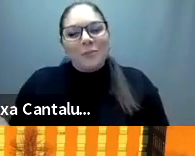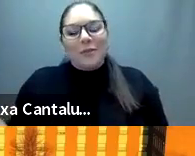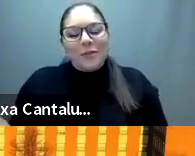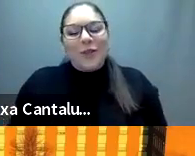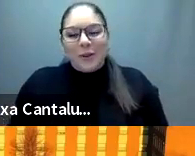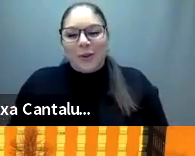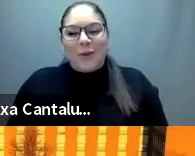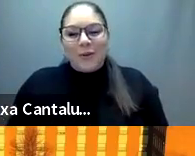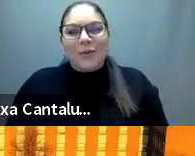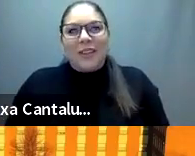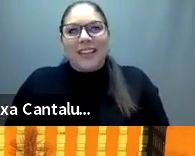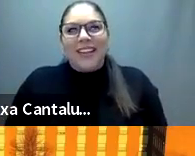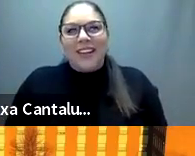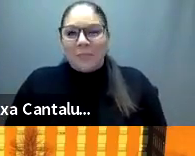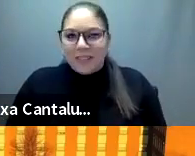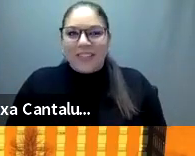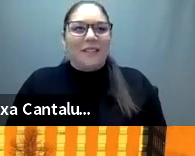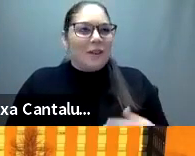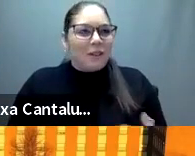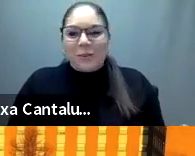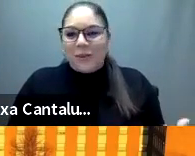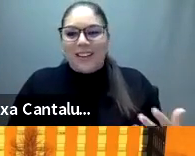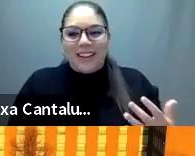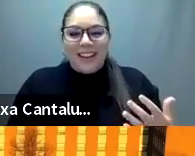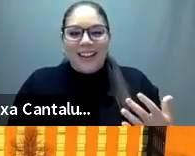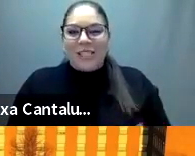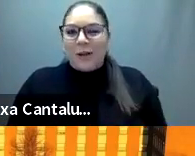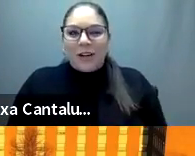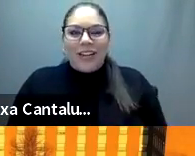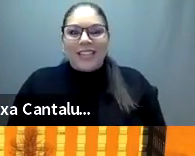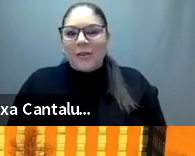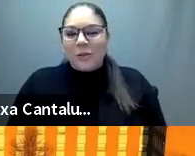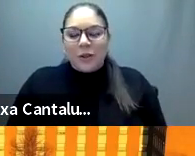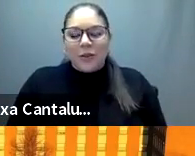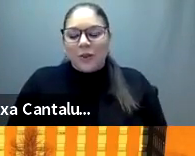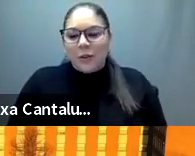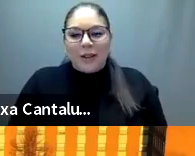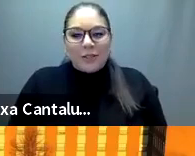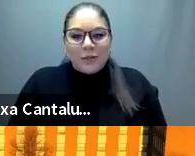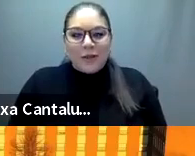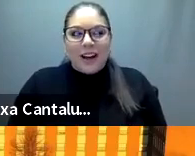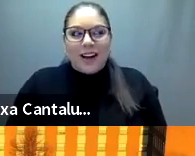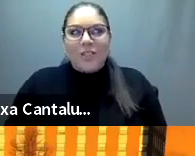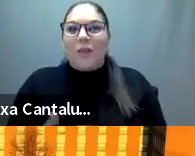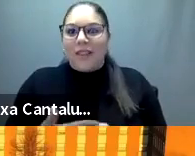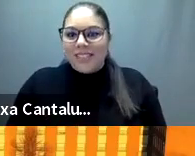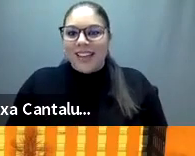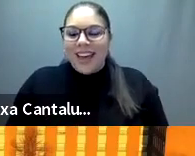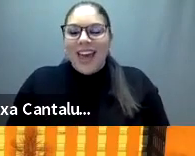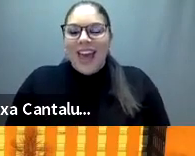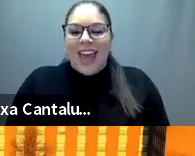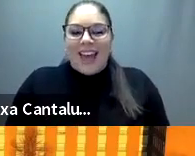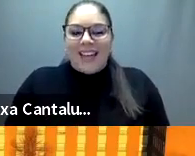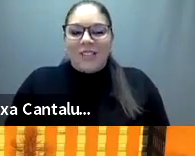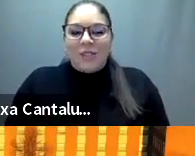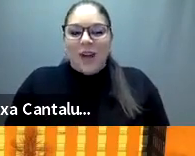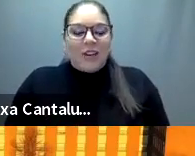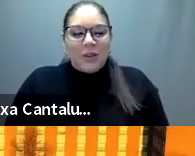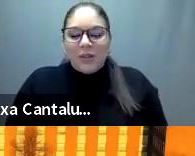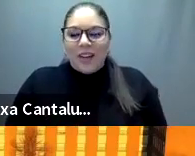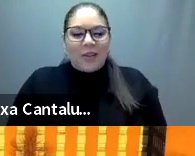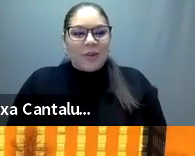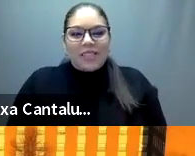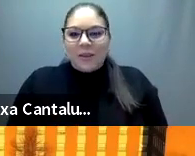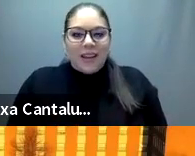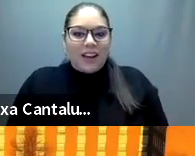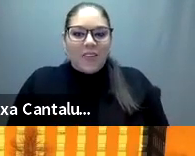it was really cool. It was a really humbling, bittersweet experience. I was with her for about 2 months. And I